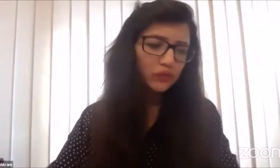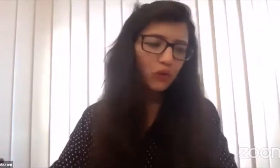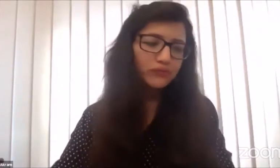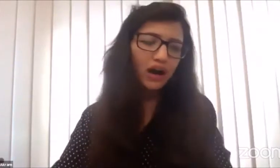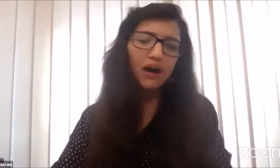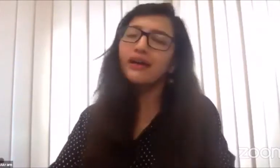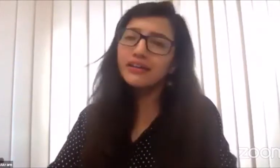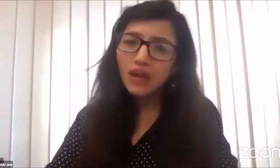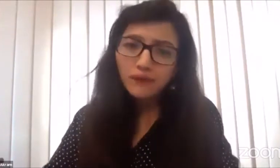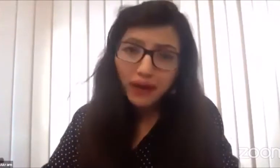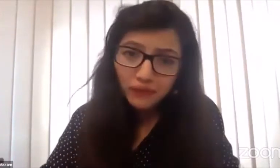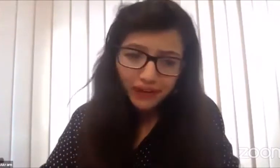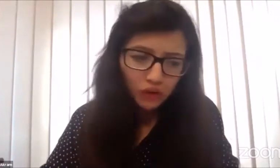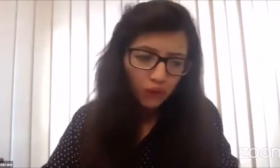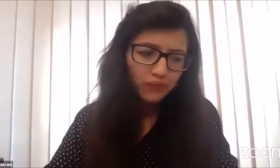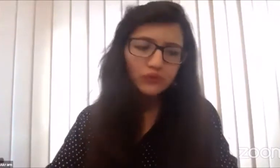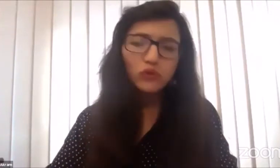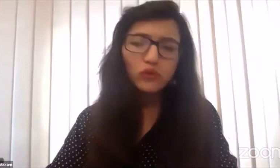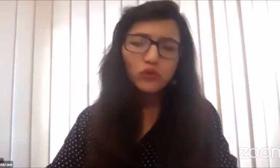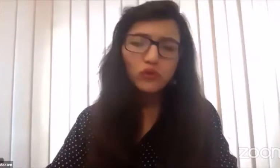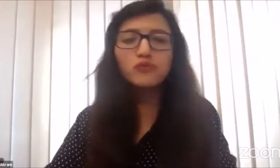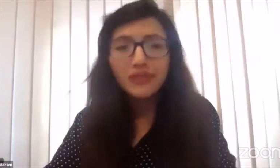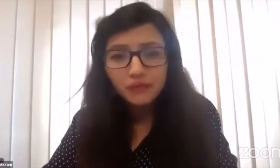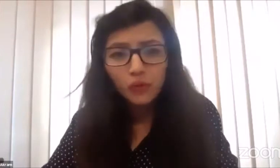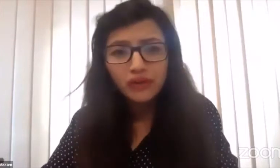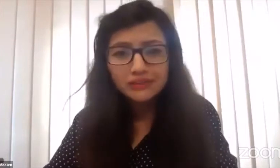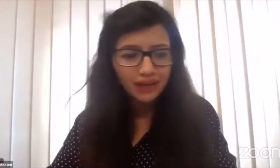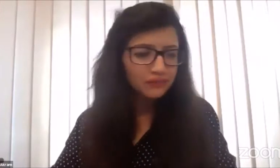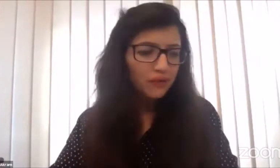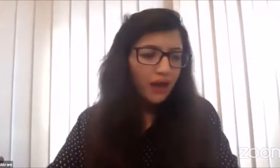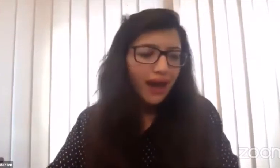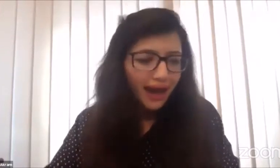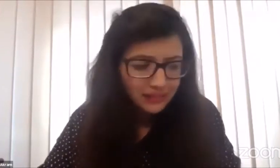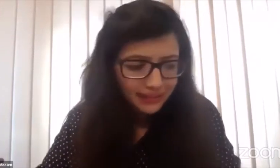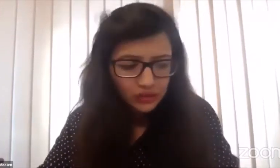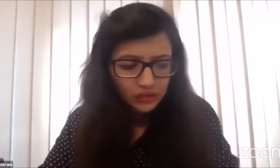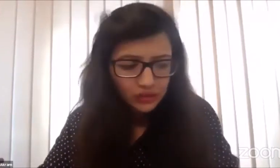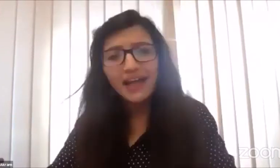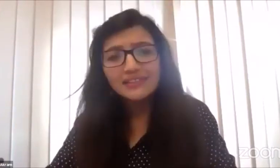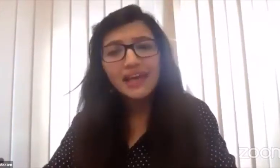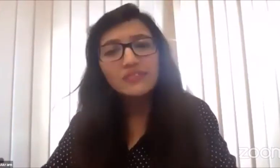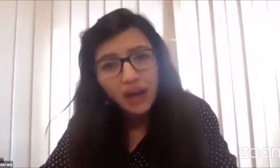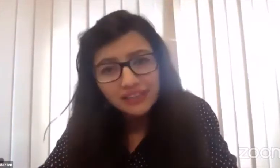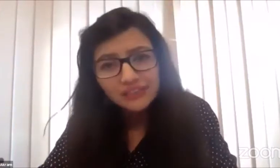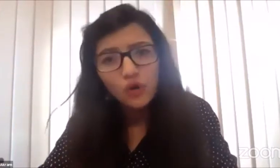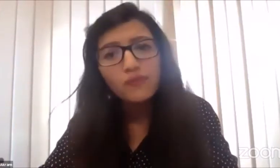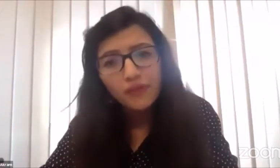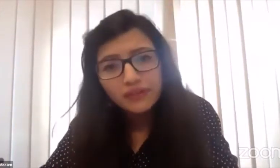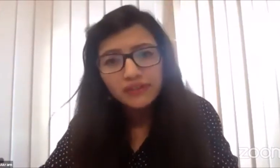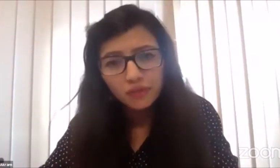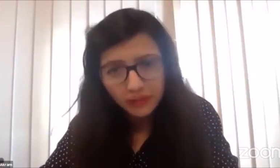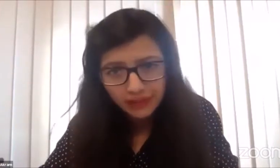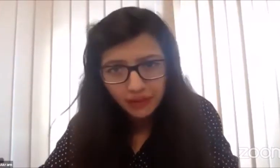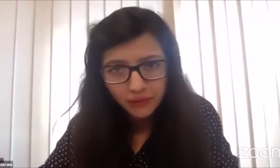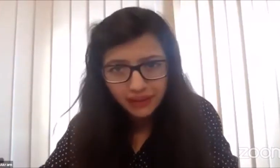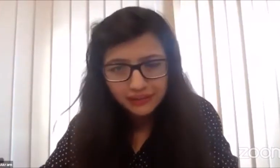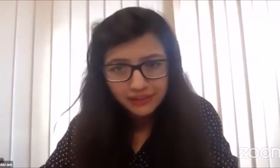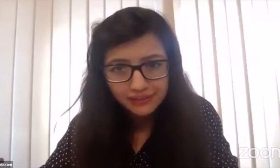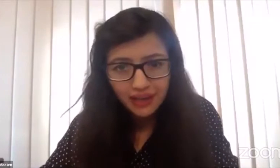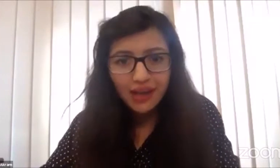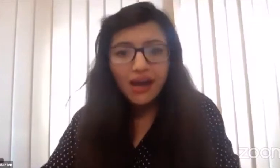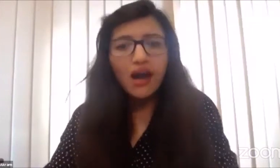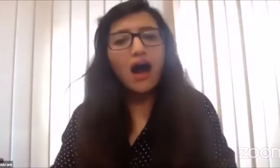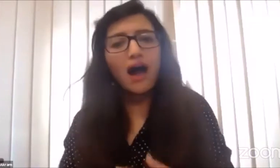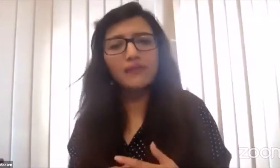conference of the Asia Pacific Conference of Reproductive and Sexual Health and Rights of Persons with